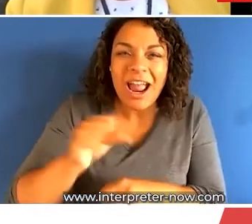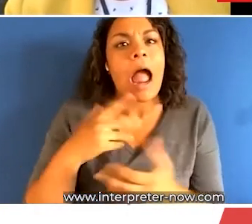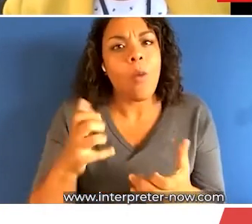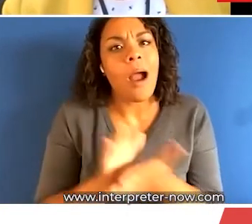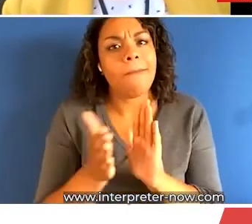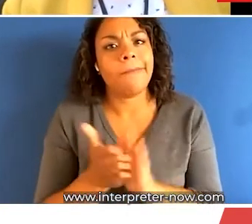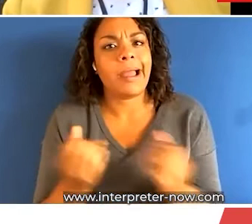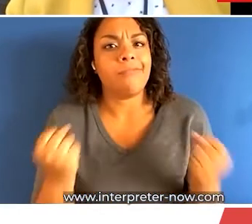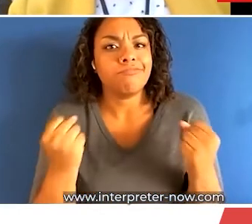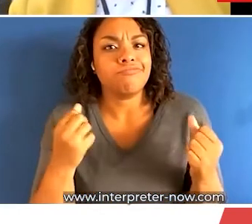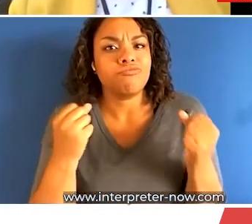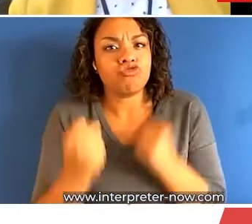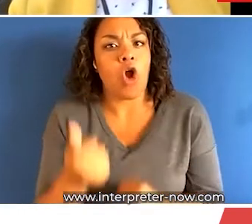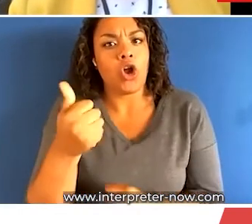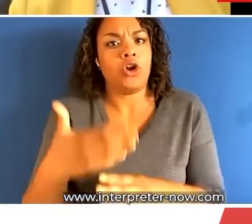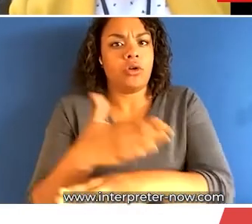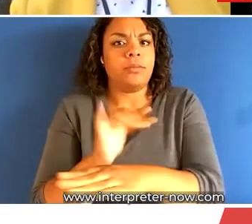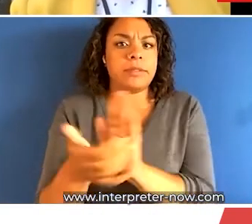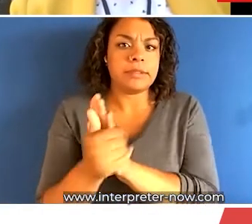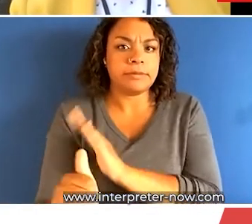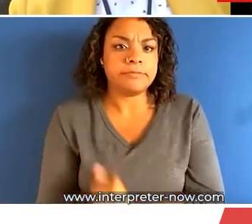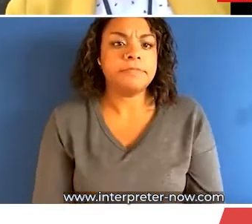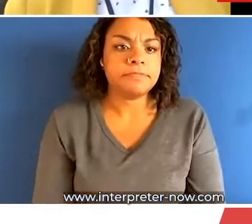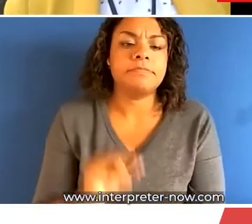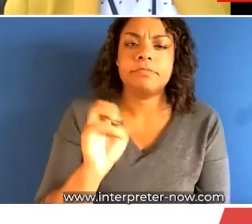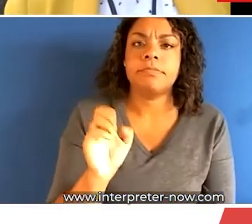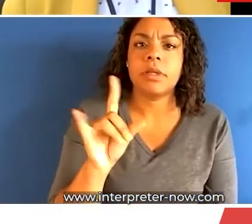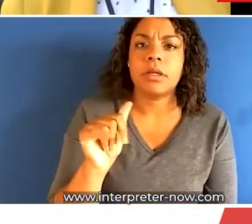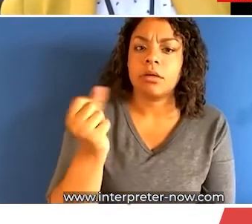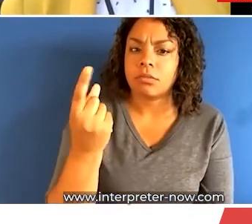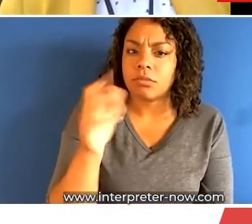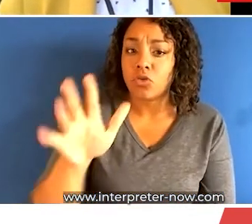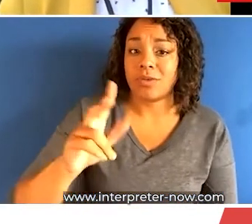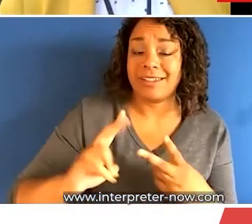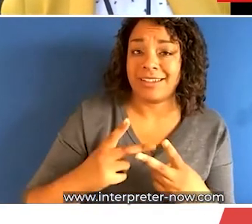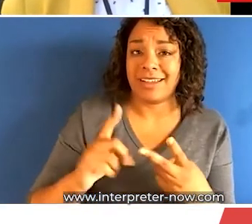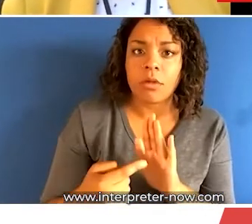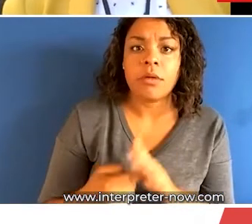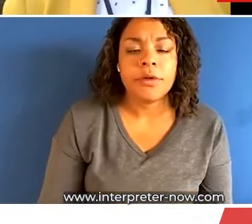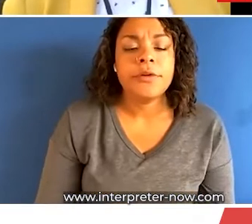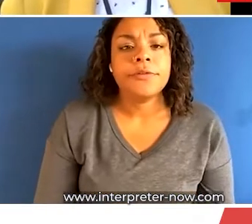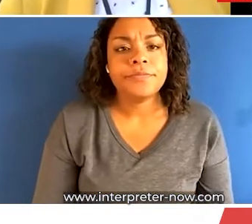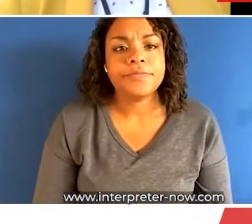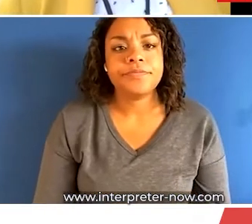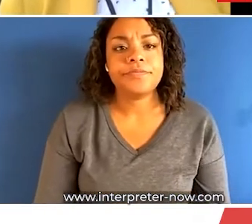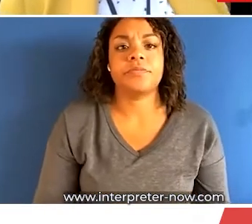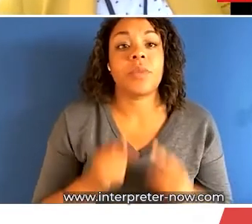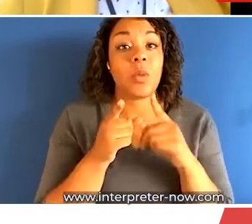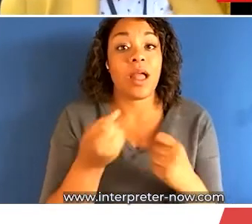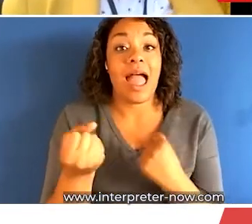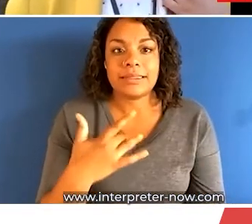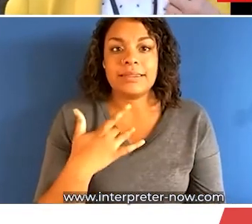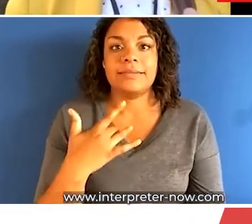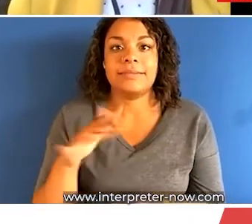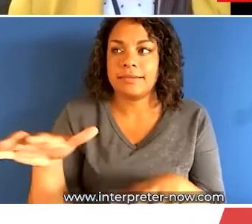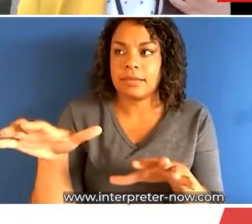this. Yeah, I think I want to take your second example, because I think that often as allies, we kind of take one